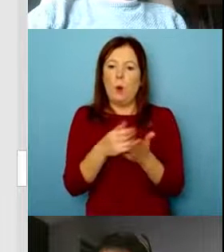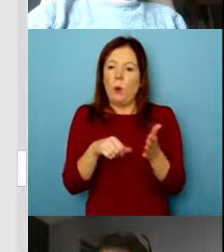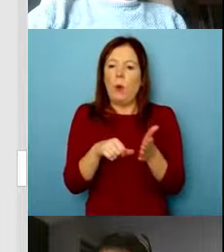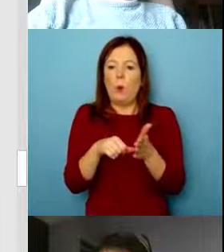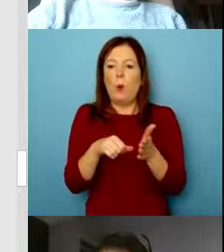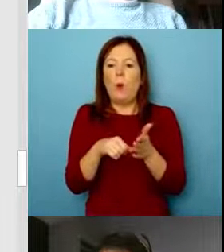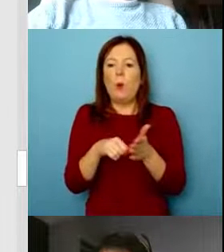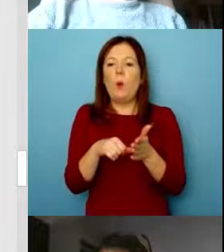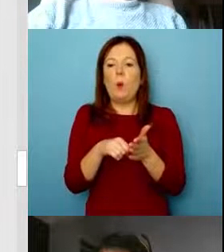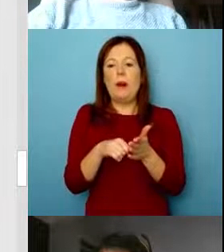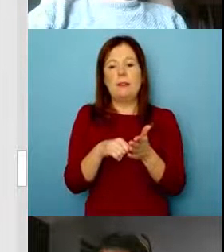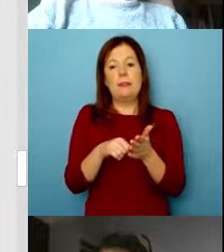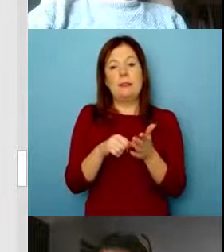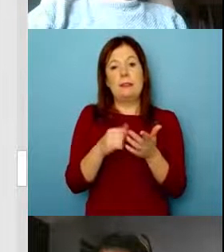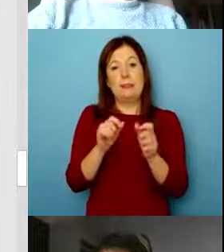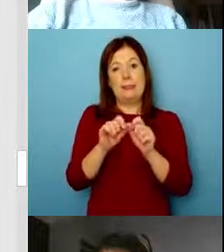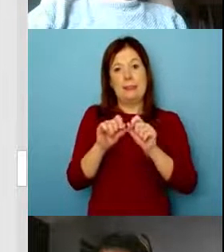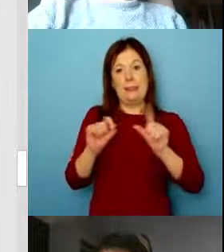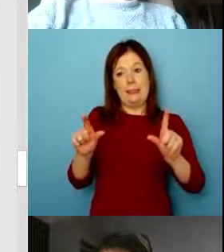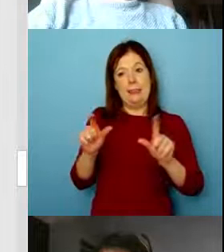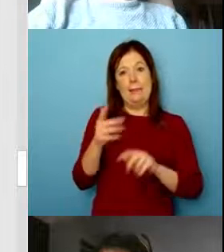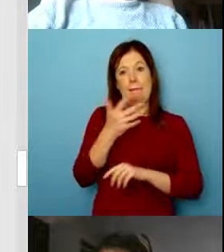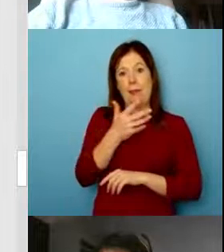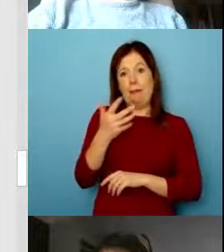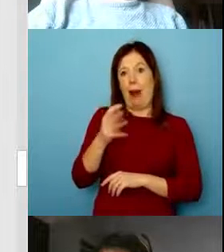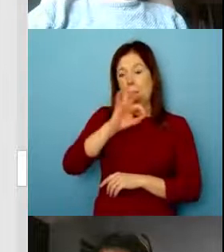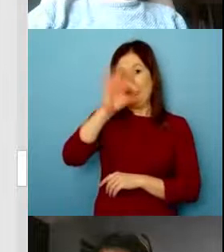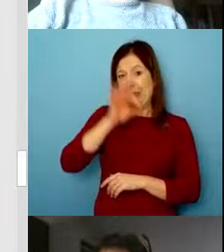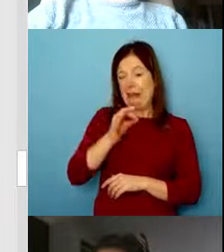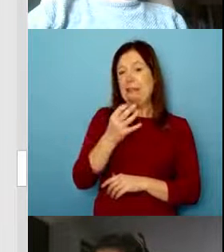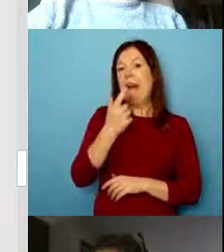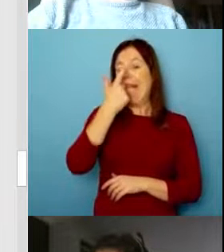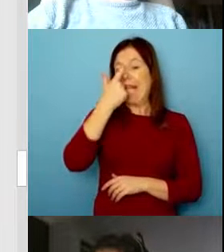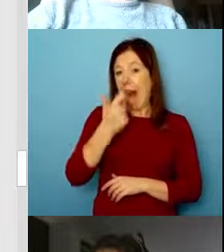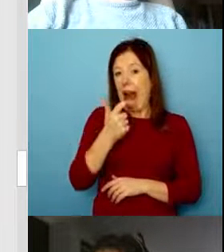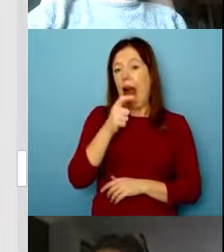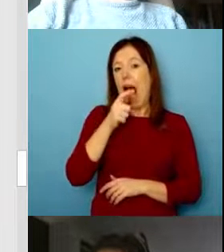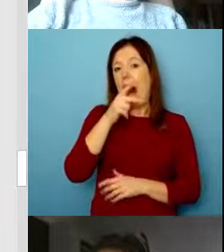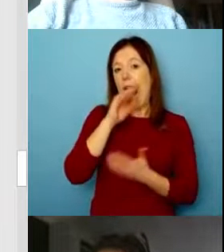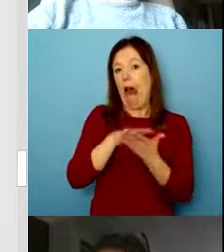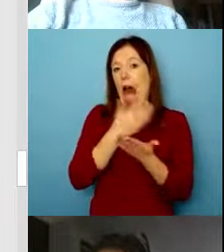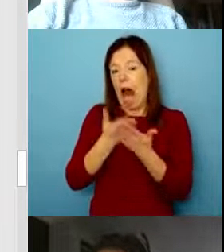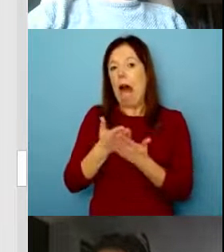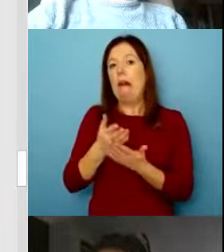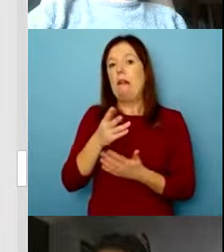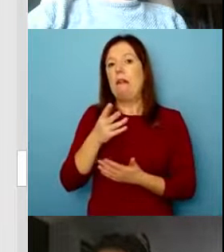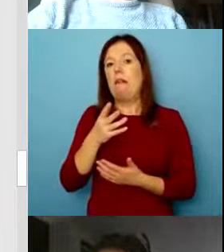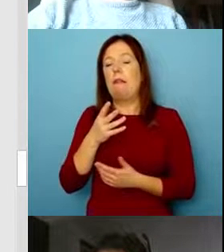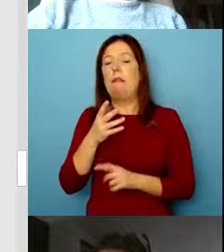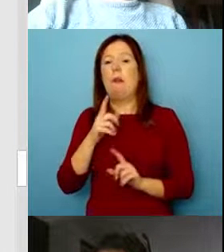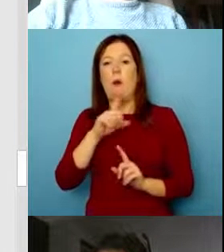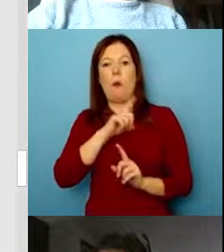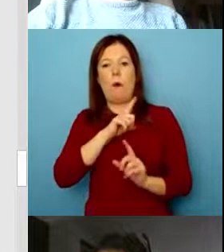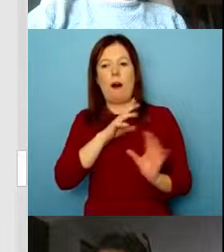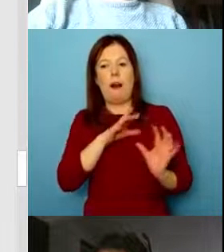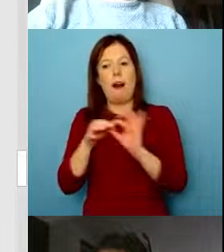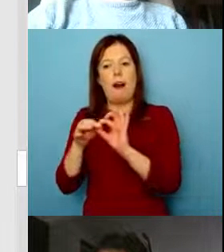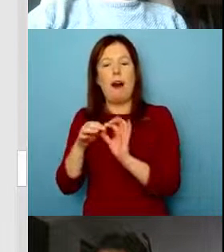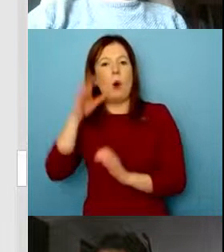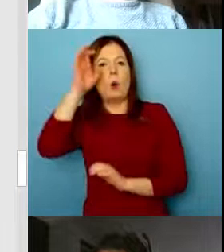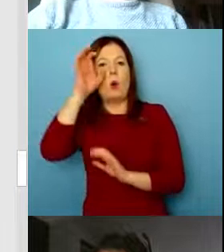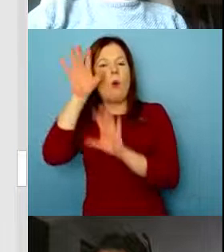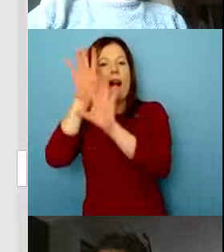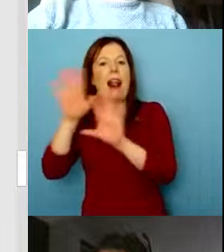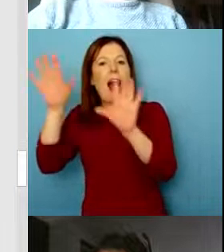55–60% of devices, so a subset of the devices, because text-to-speech is delivered through the Google Cloud, and it's